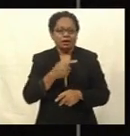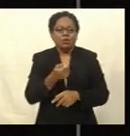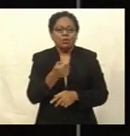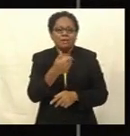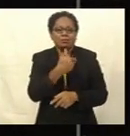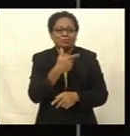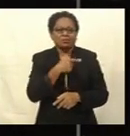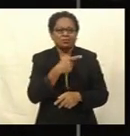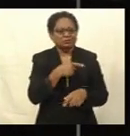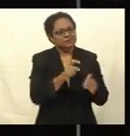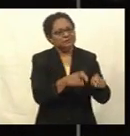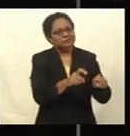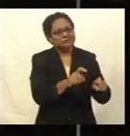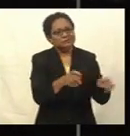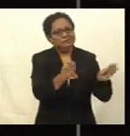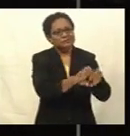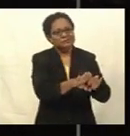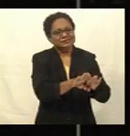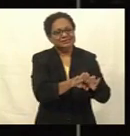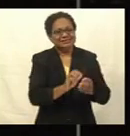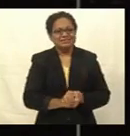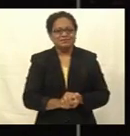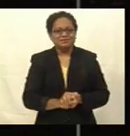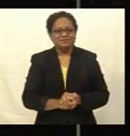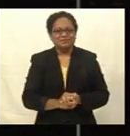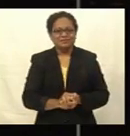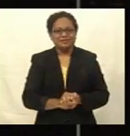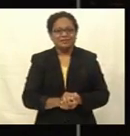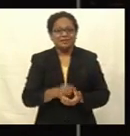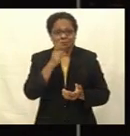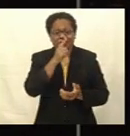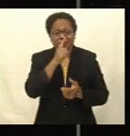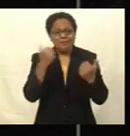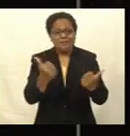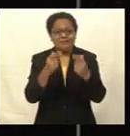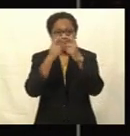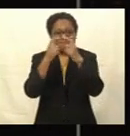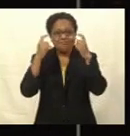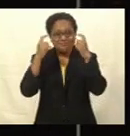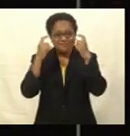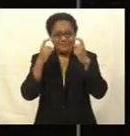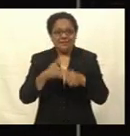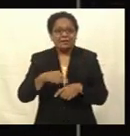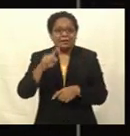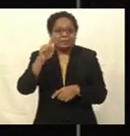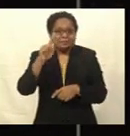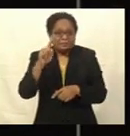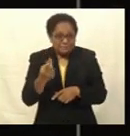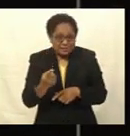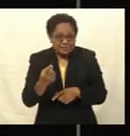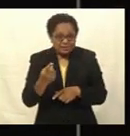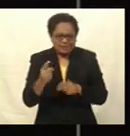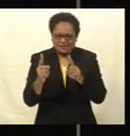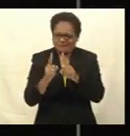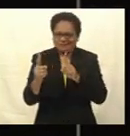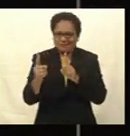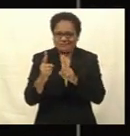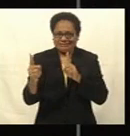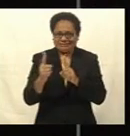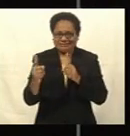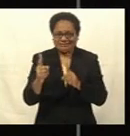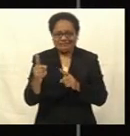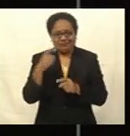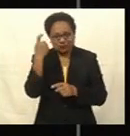of lockdown. While there was a visible increase in people wearing face masks, the risk of not maintaining physical distancing remained